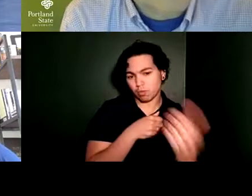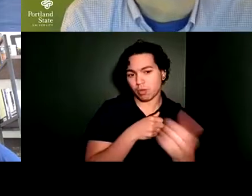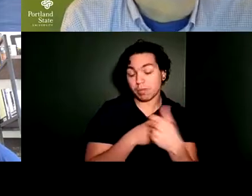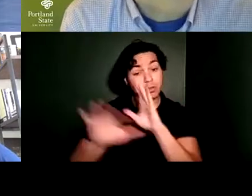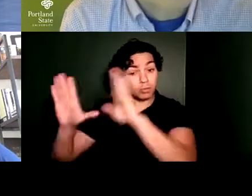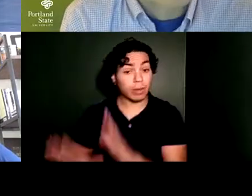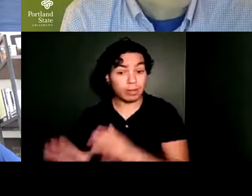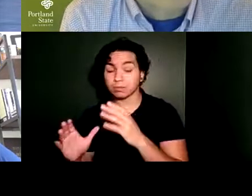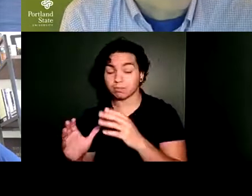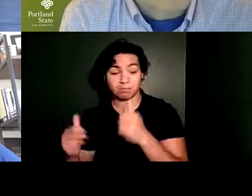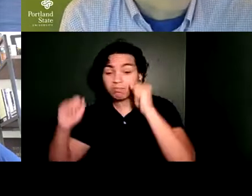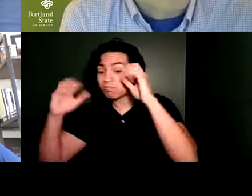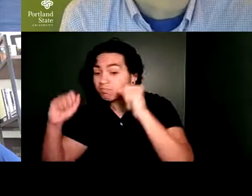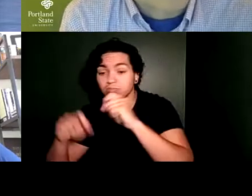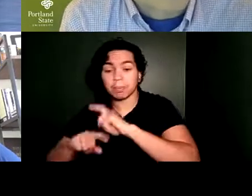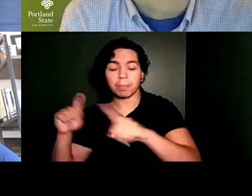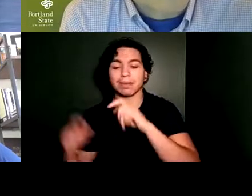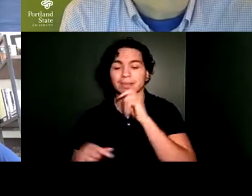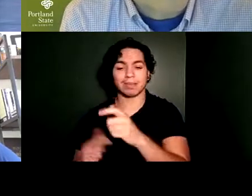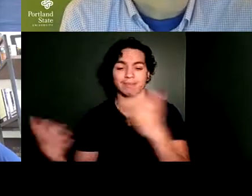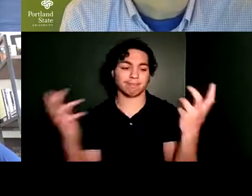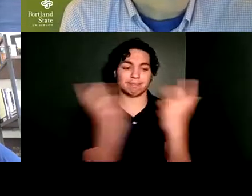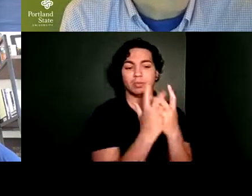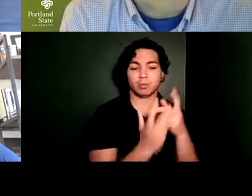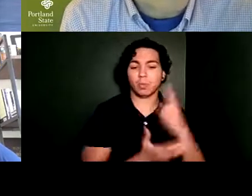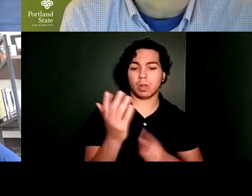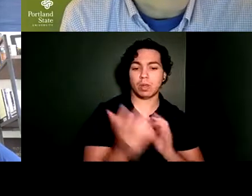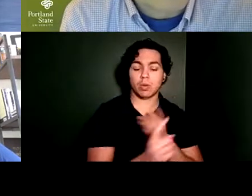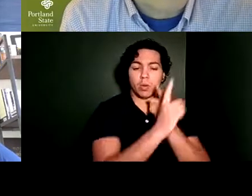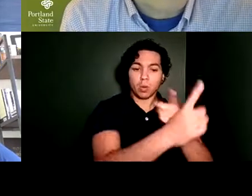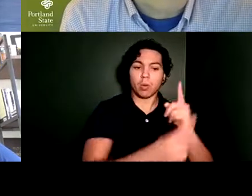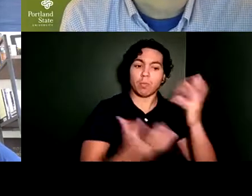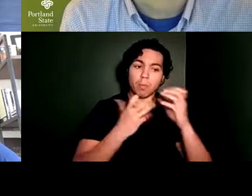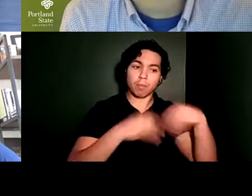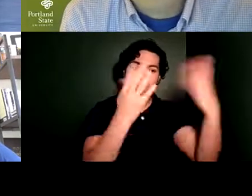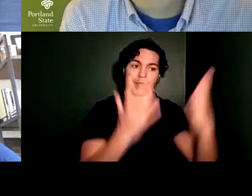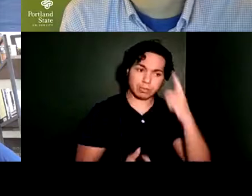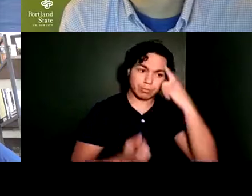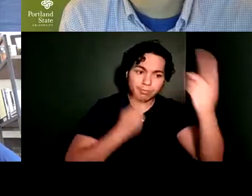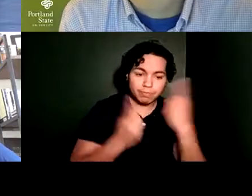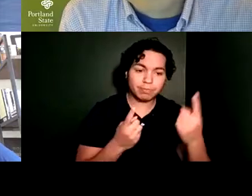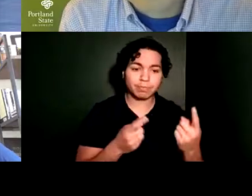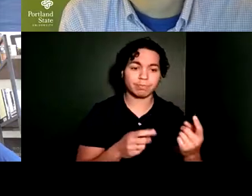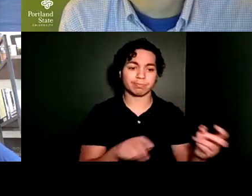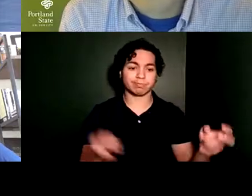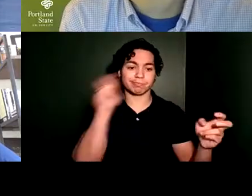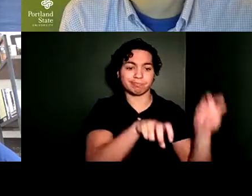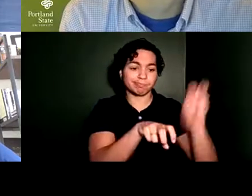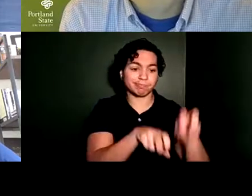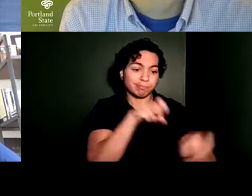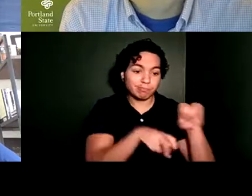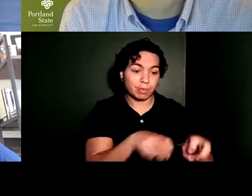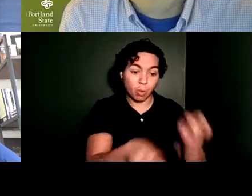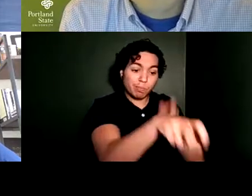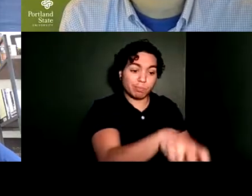can get the providers to start thinking about trikes, start thinking about, you know, side-by-side, start thinking about, you know, tandems or ways